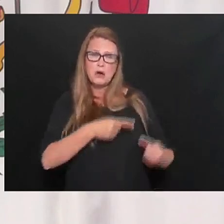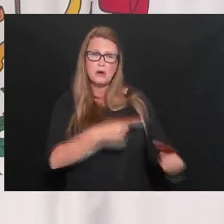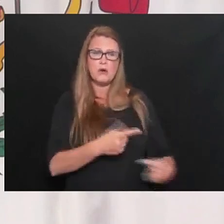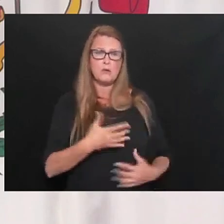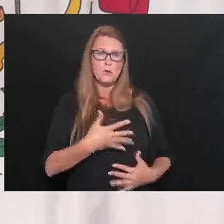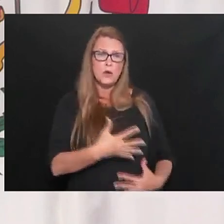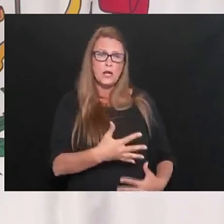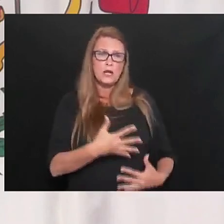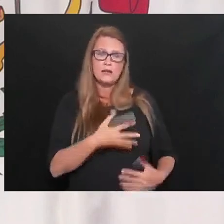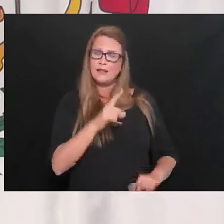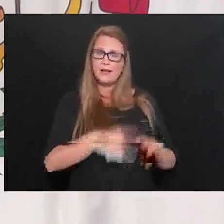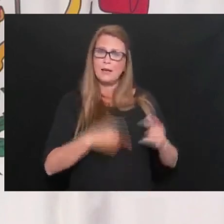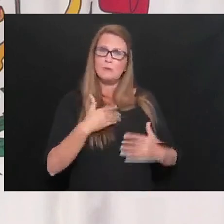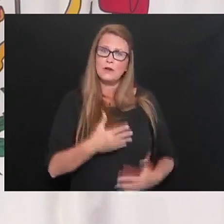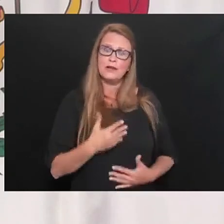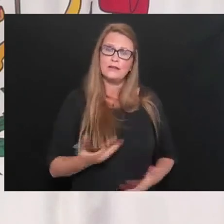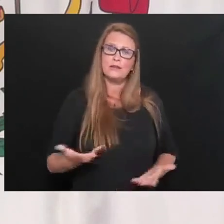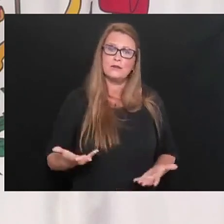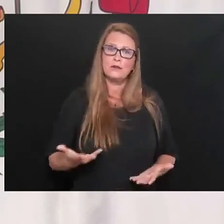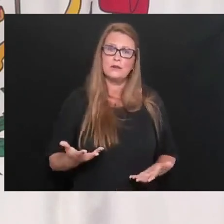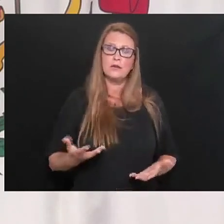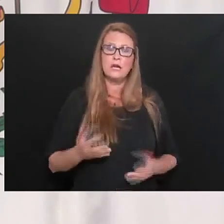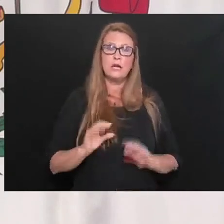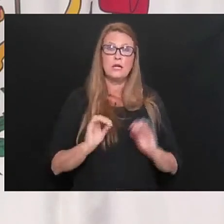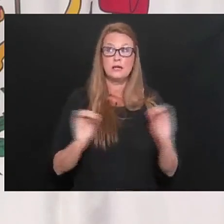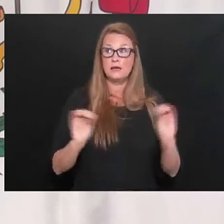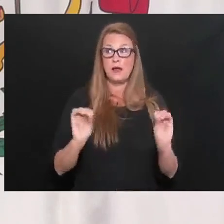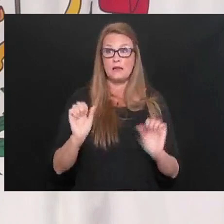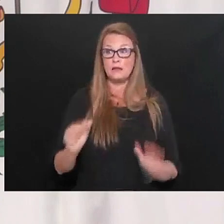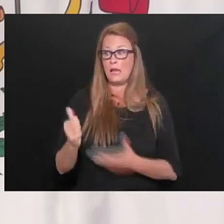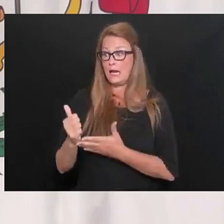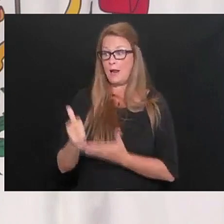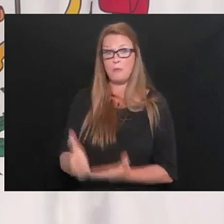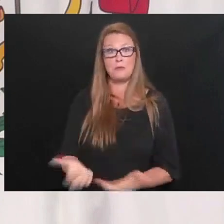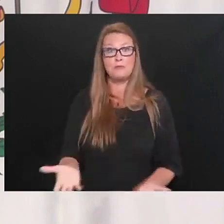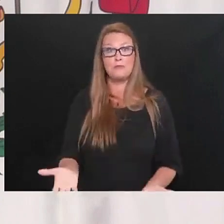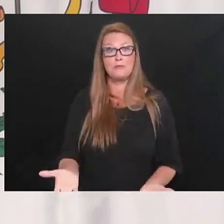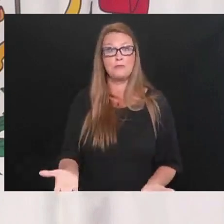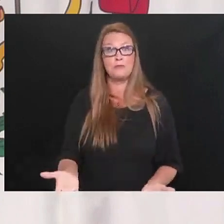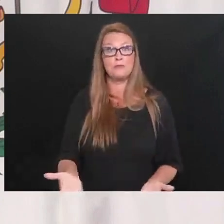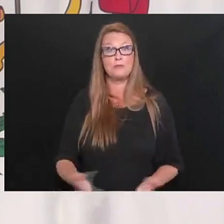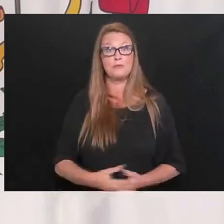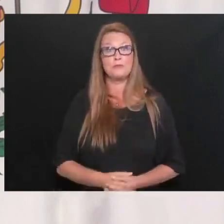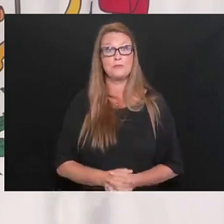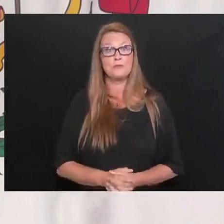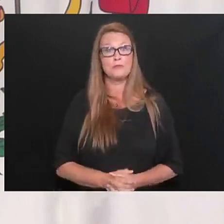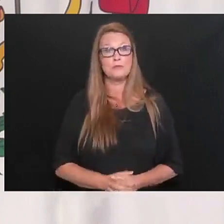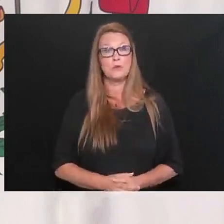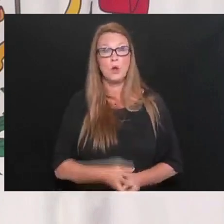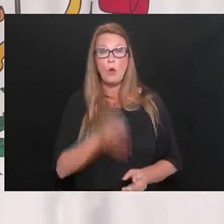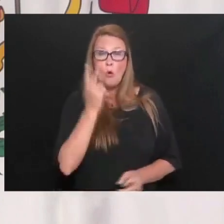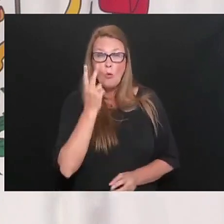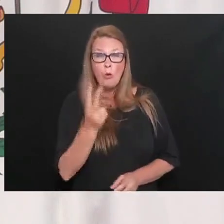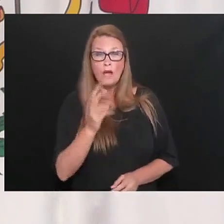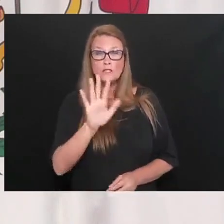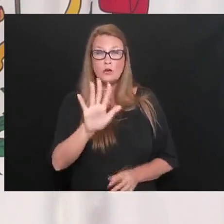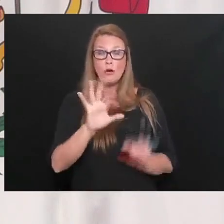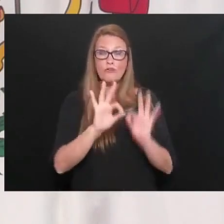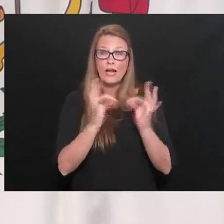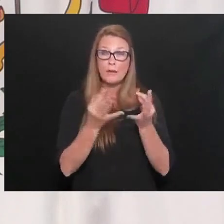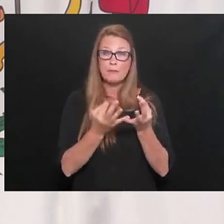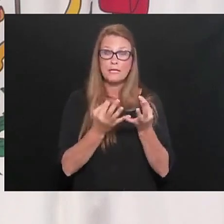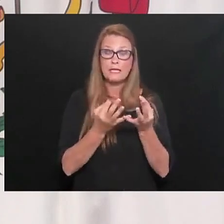and they can't breathe, and there's nothing we can do to stop it. Watching a loved one, sit there and